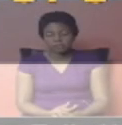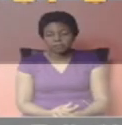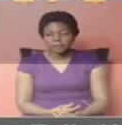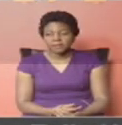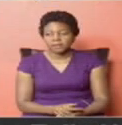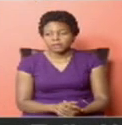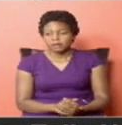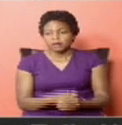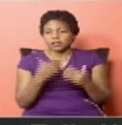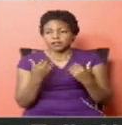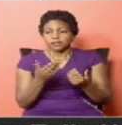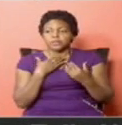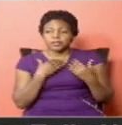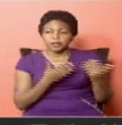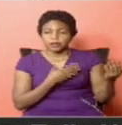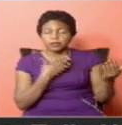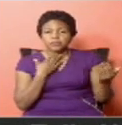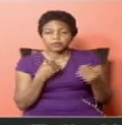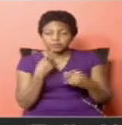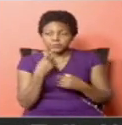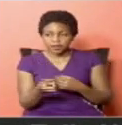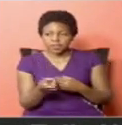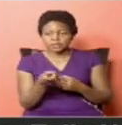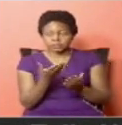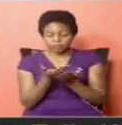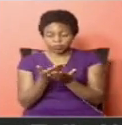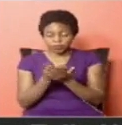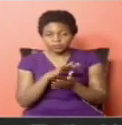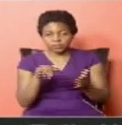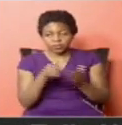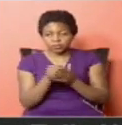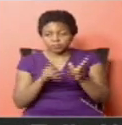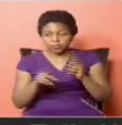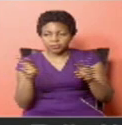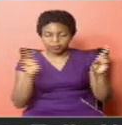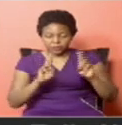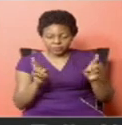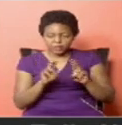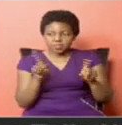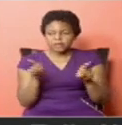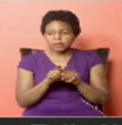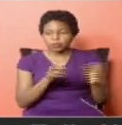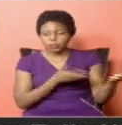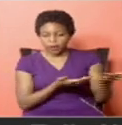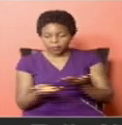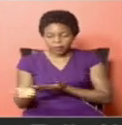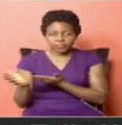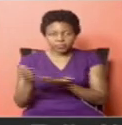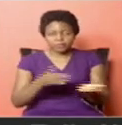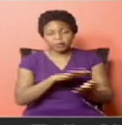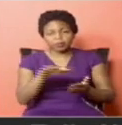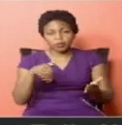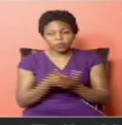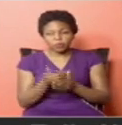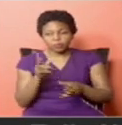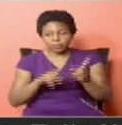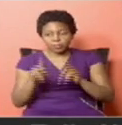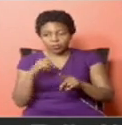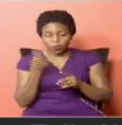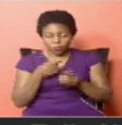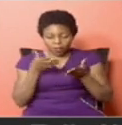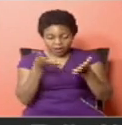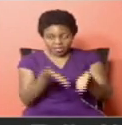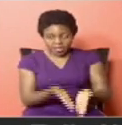I would like to call this meeting to order and welcome everybody physically